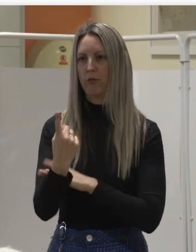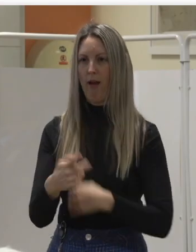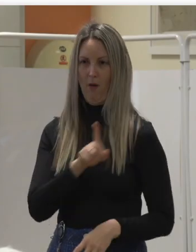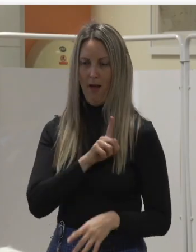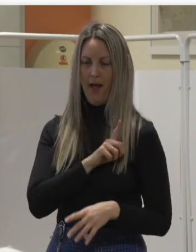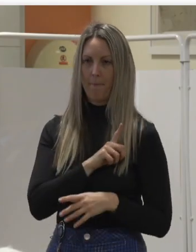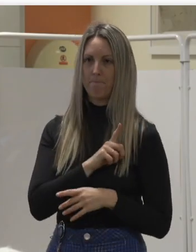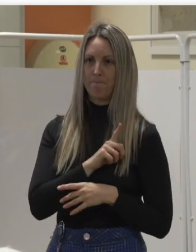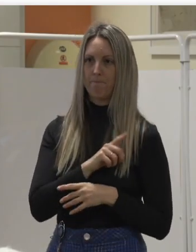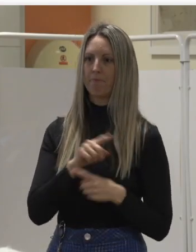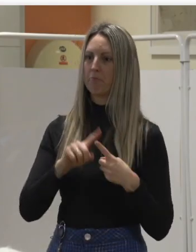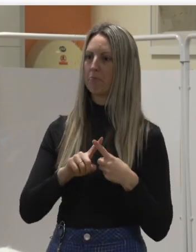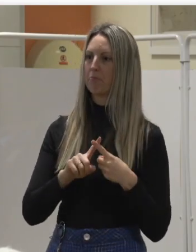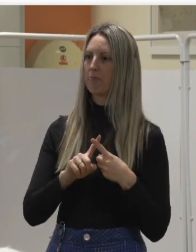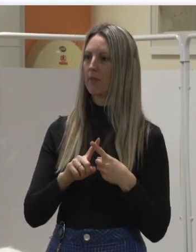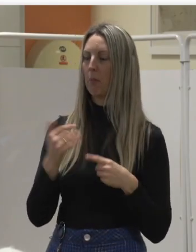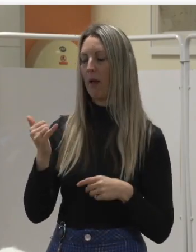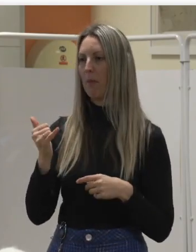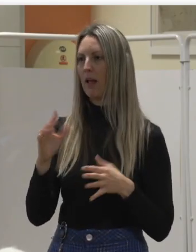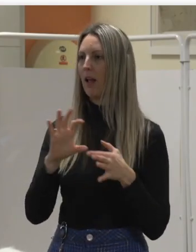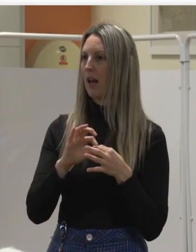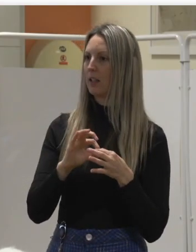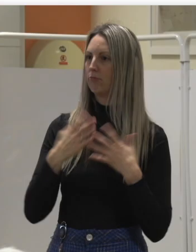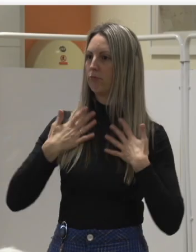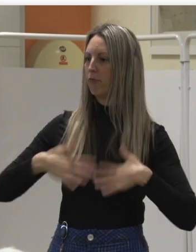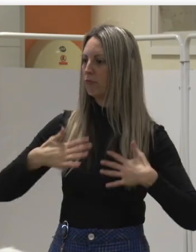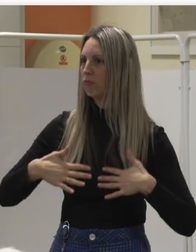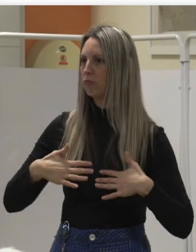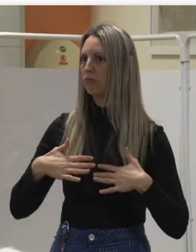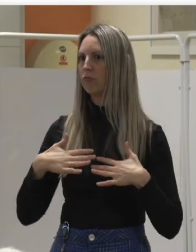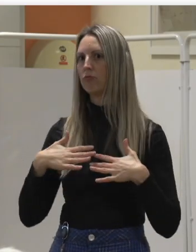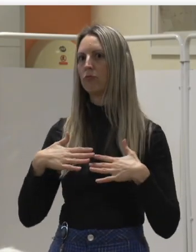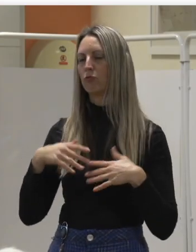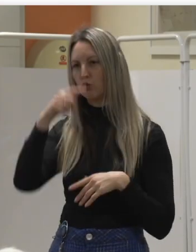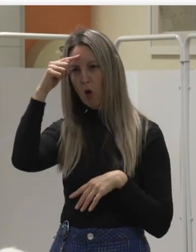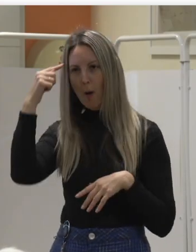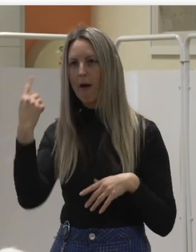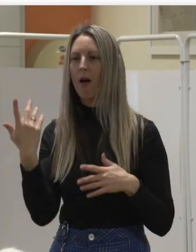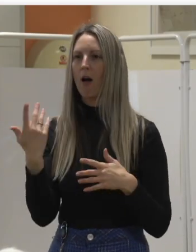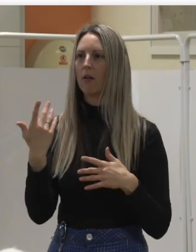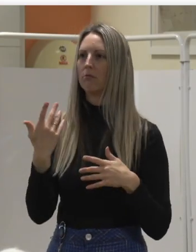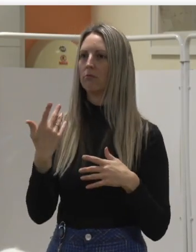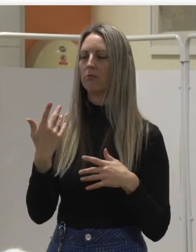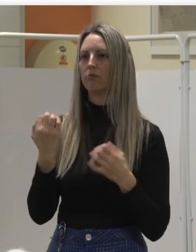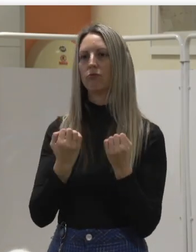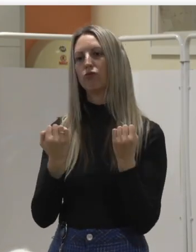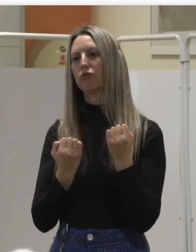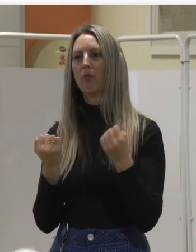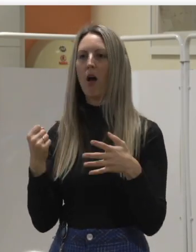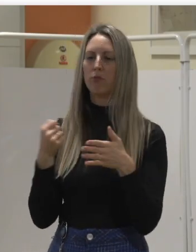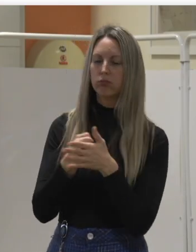trauma. So somebody who has had a road traffic accident maybe, or had a fall, or they may